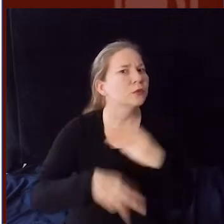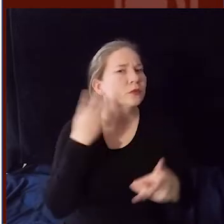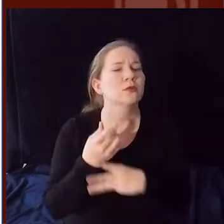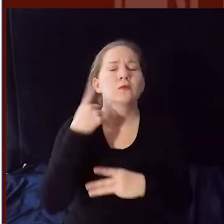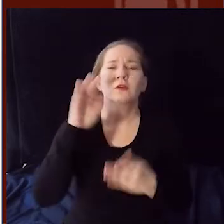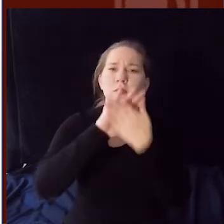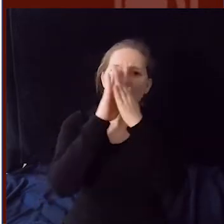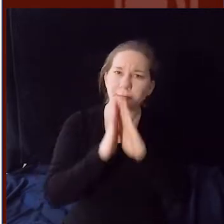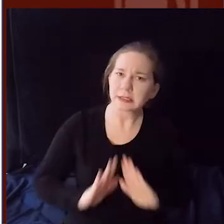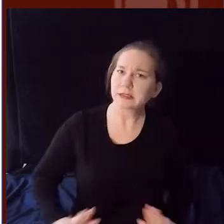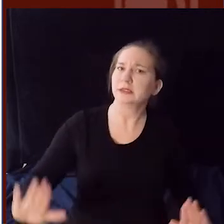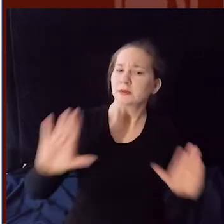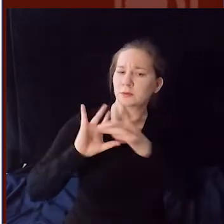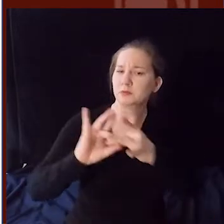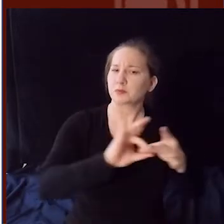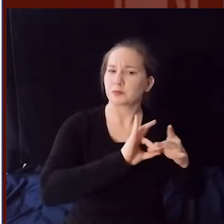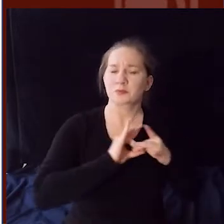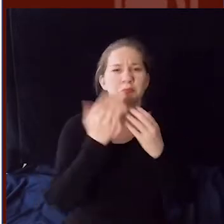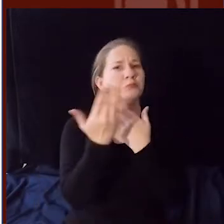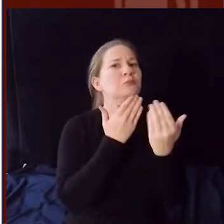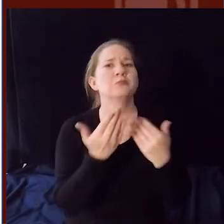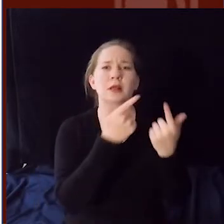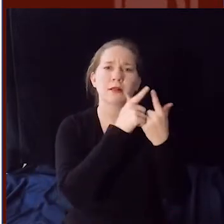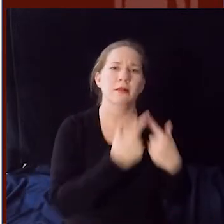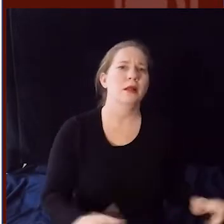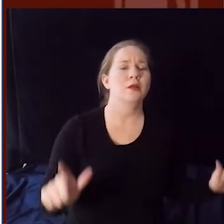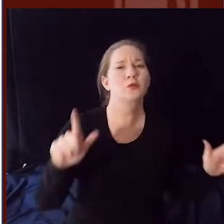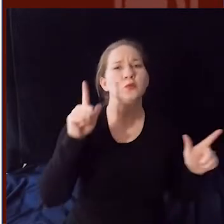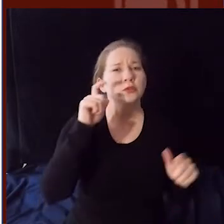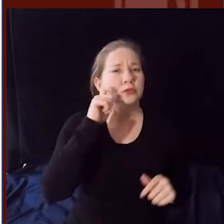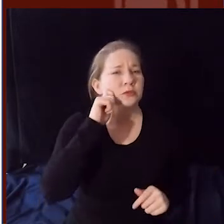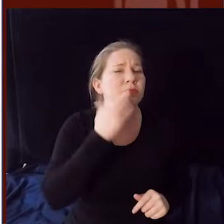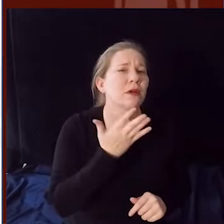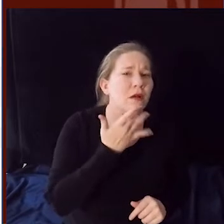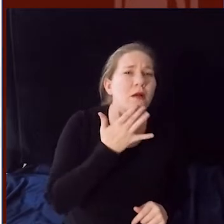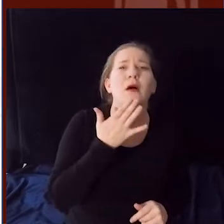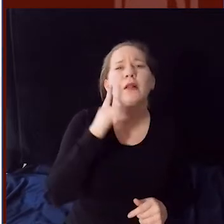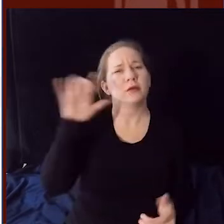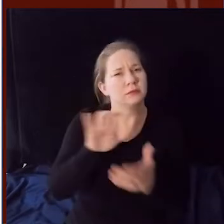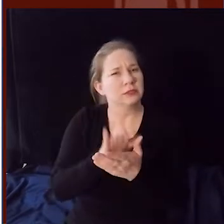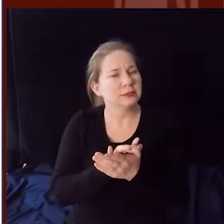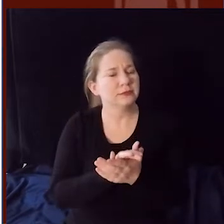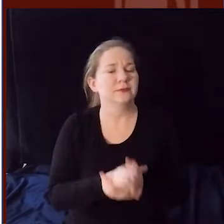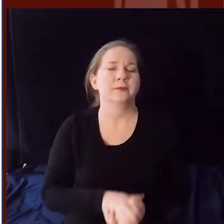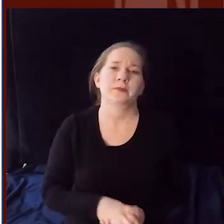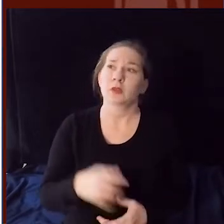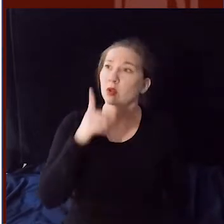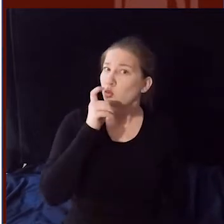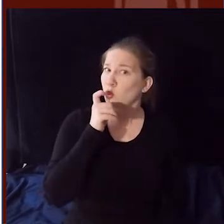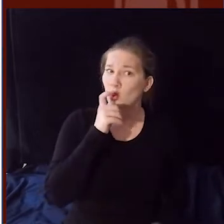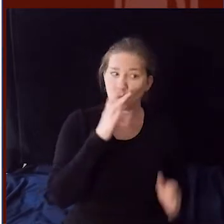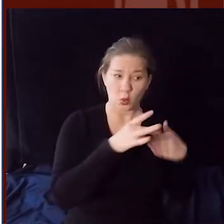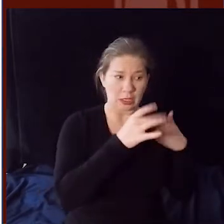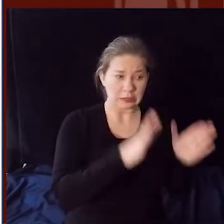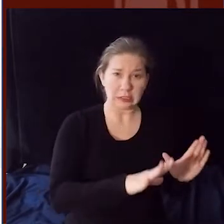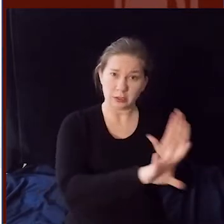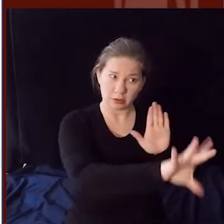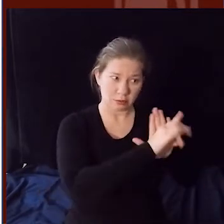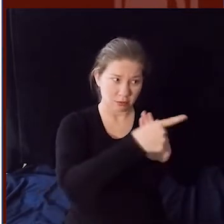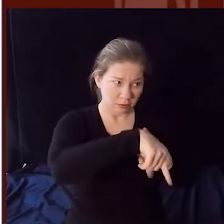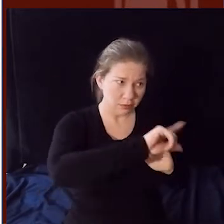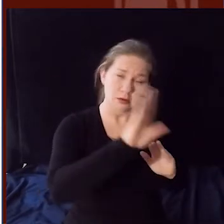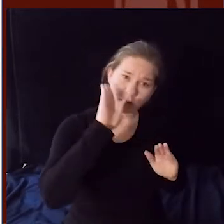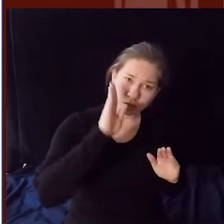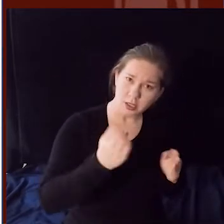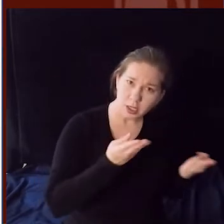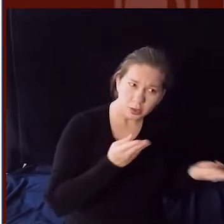language, color, and creed, for elected and appointed leaders, that they would serve the common good. Inspire all